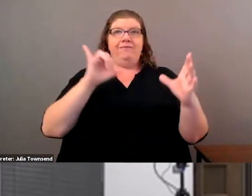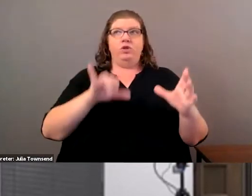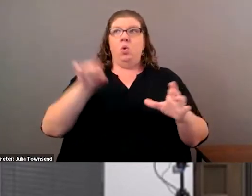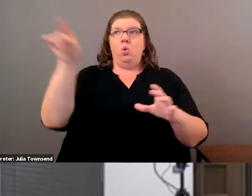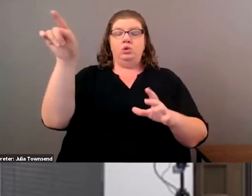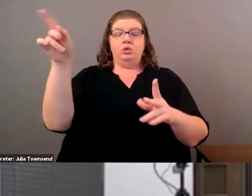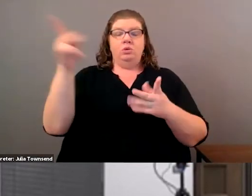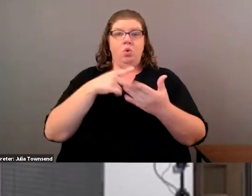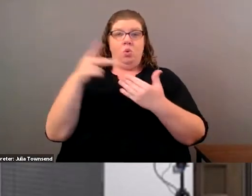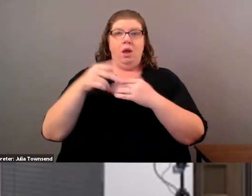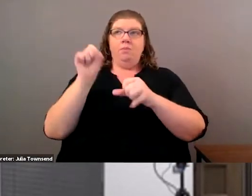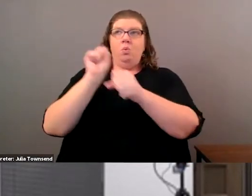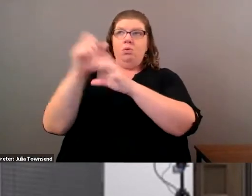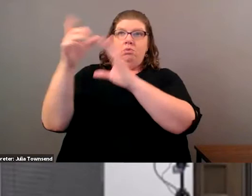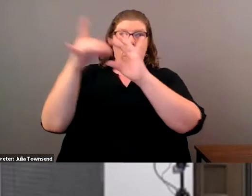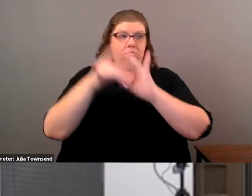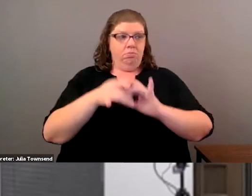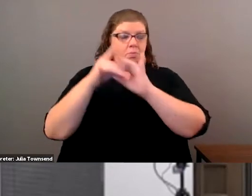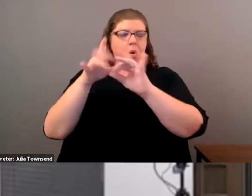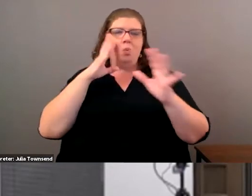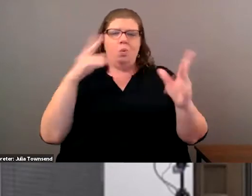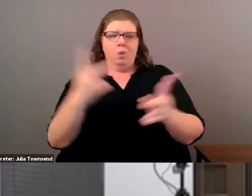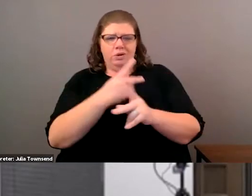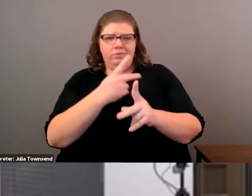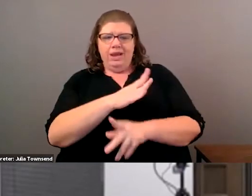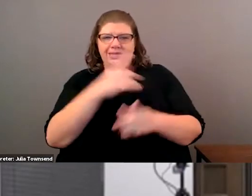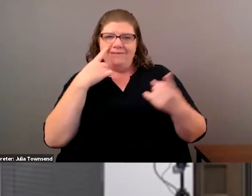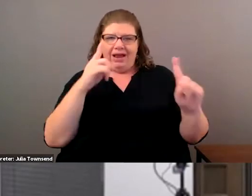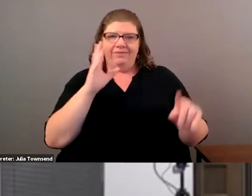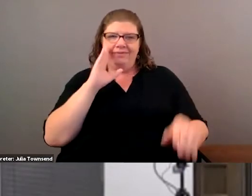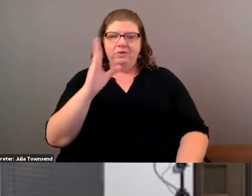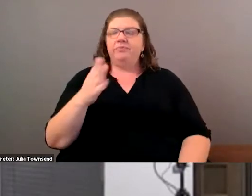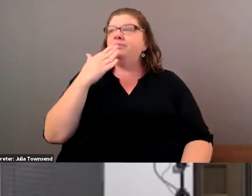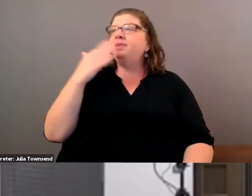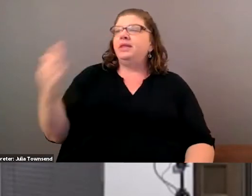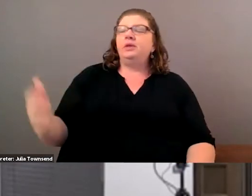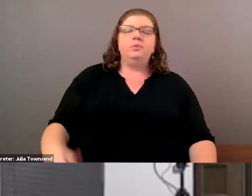programs to determine its effectiveness. Thank you.